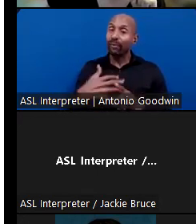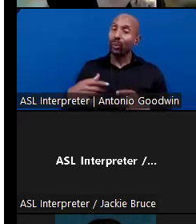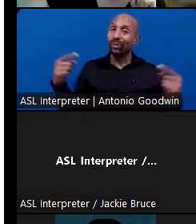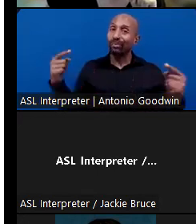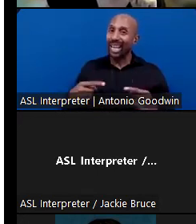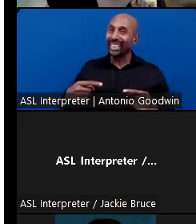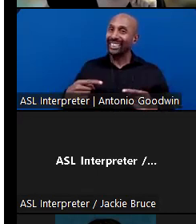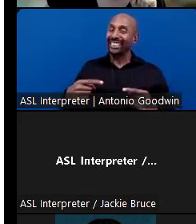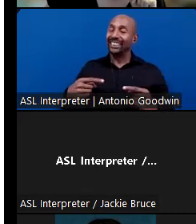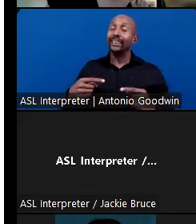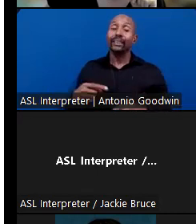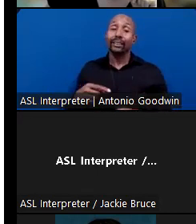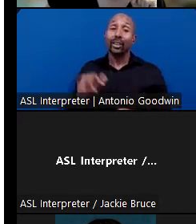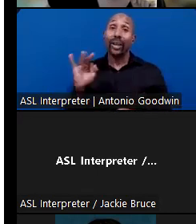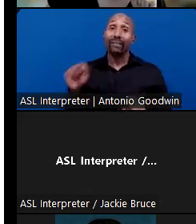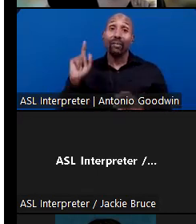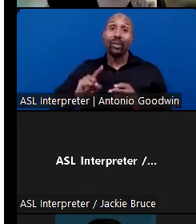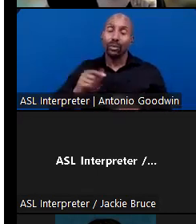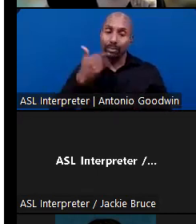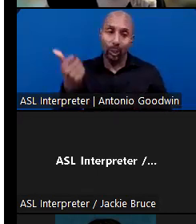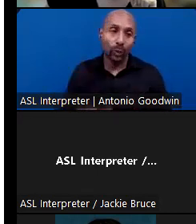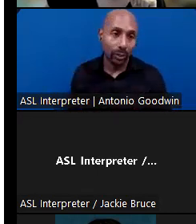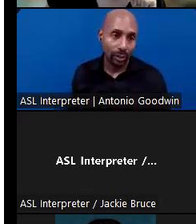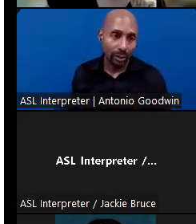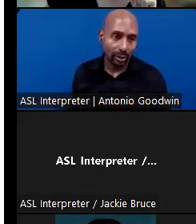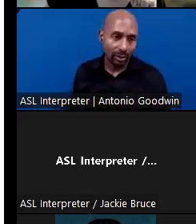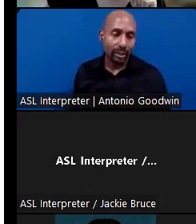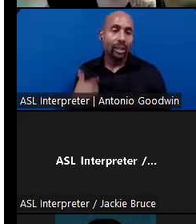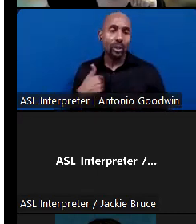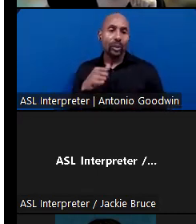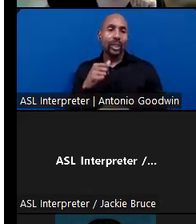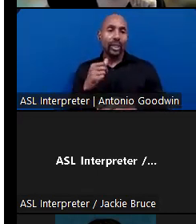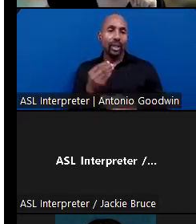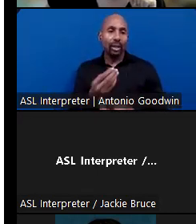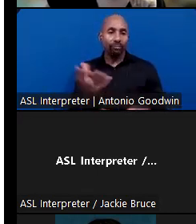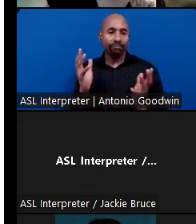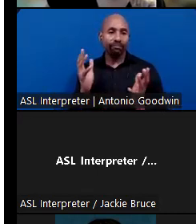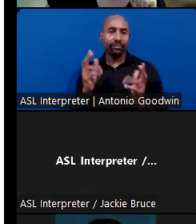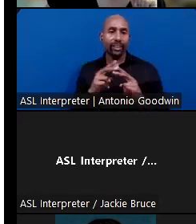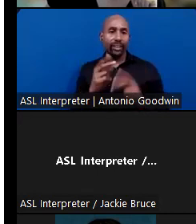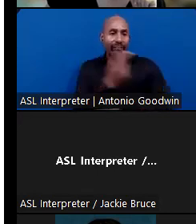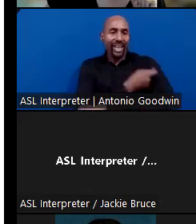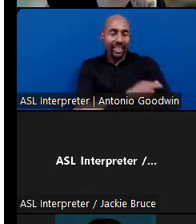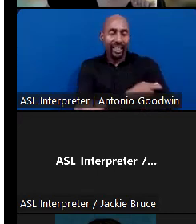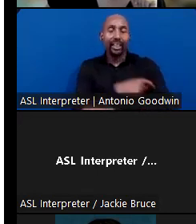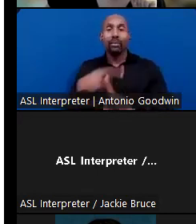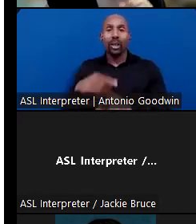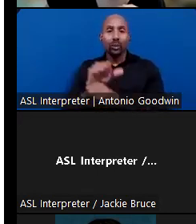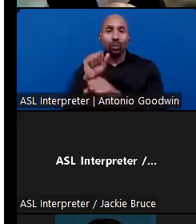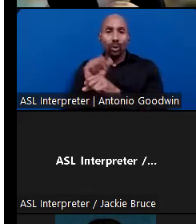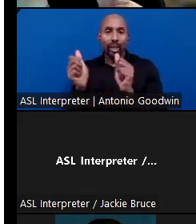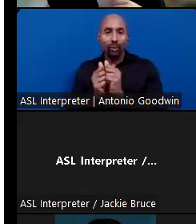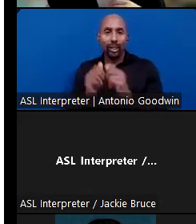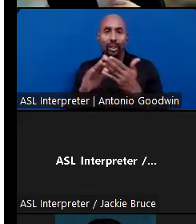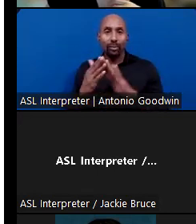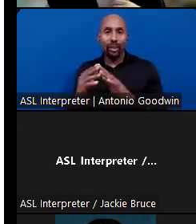vaccine, and we are working with our community partners to distribute the vaccine, not just in Seattle,